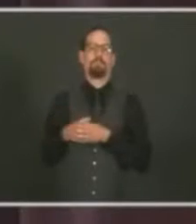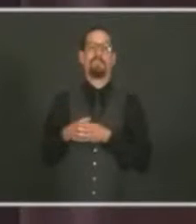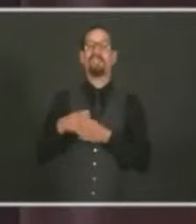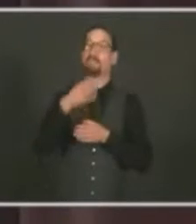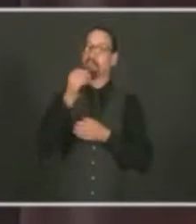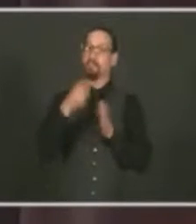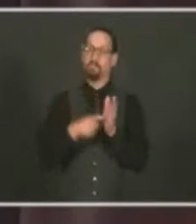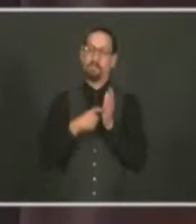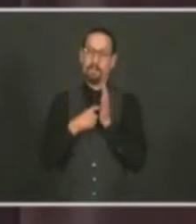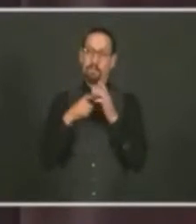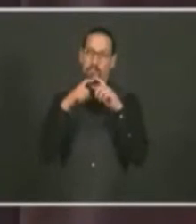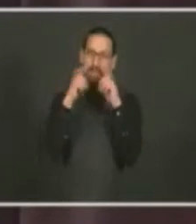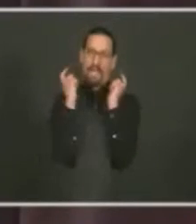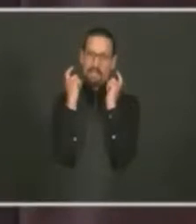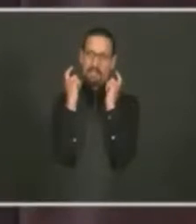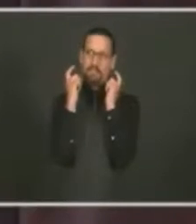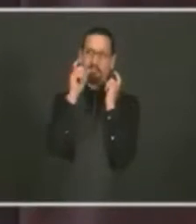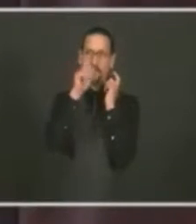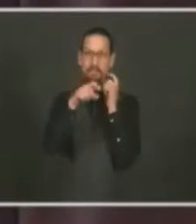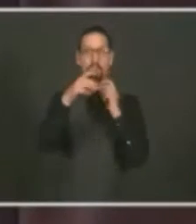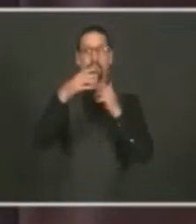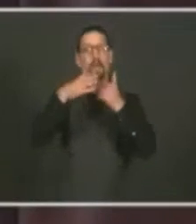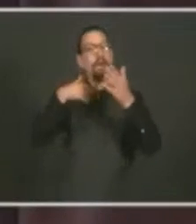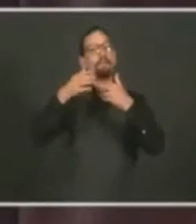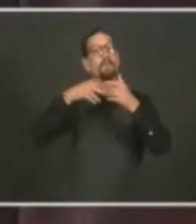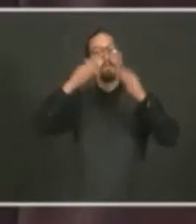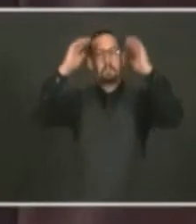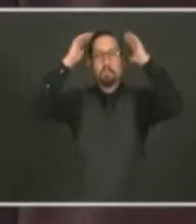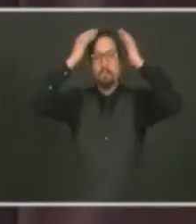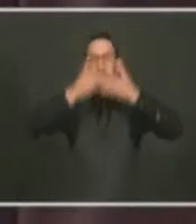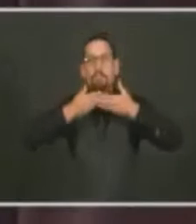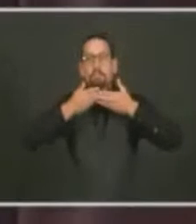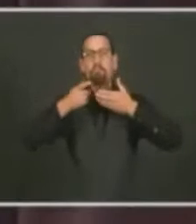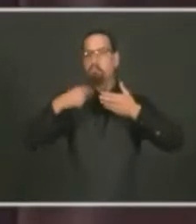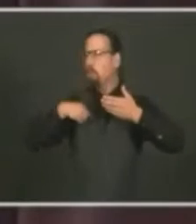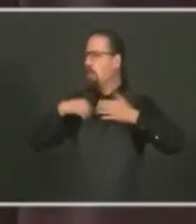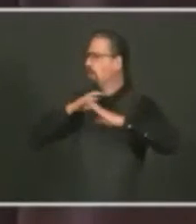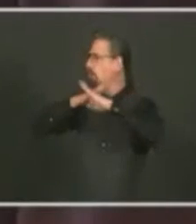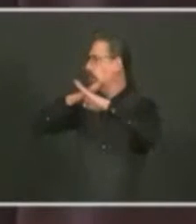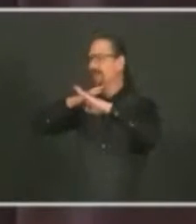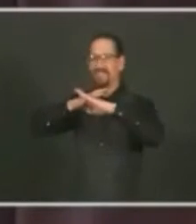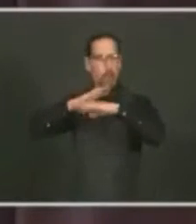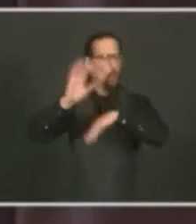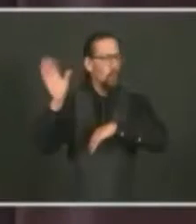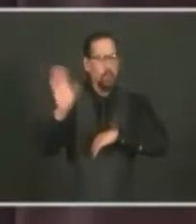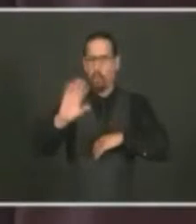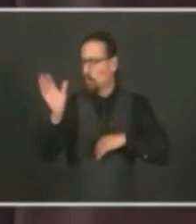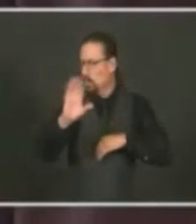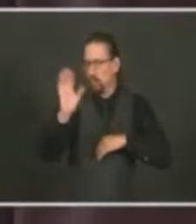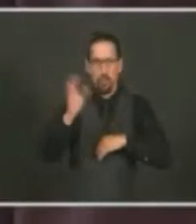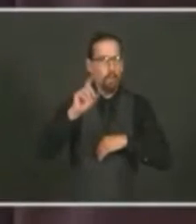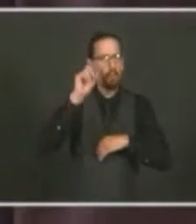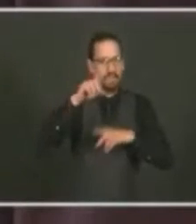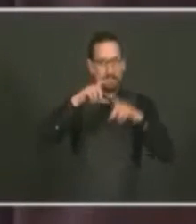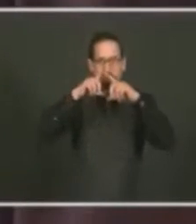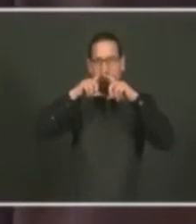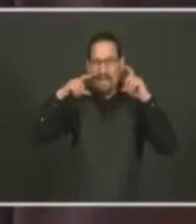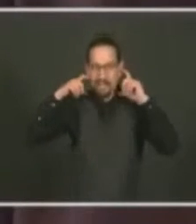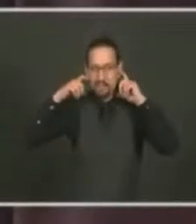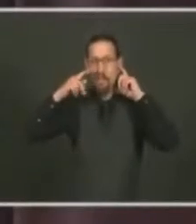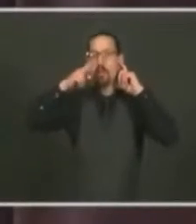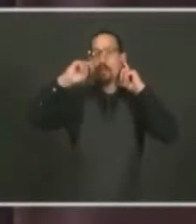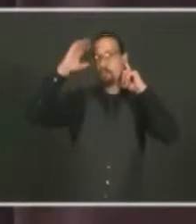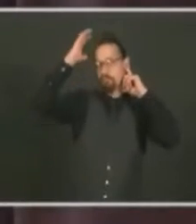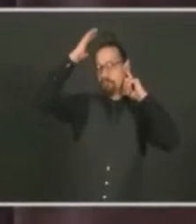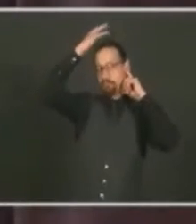or prevent you from spreading the disease. Wear a regular cloth mask or surgical mask. Keep your group small. Wash your